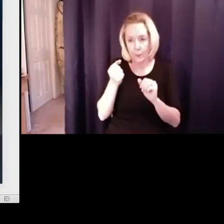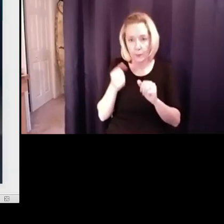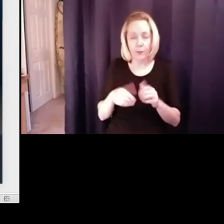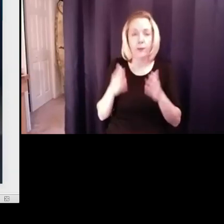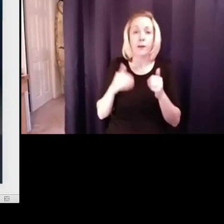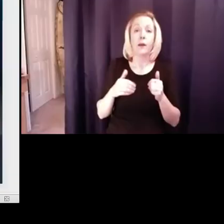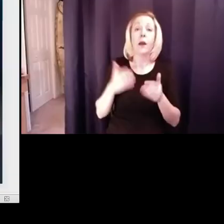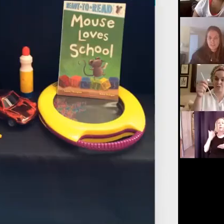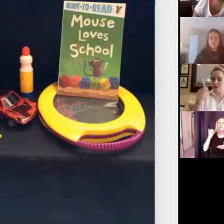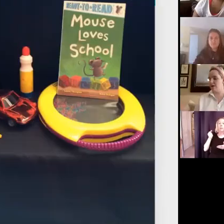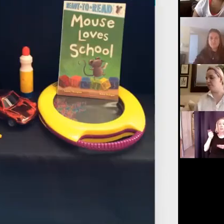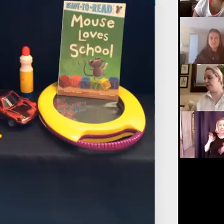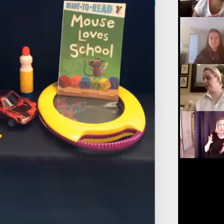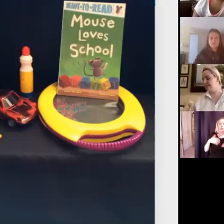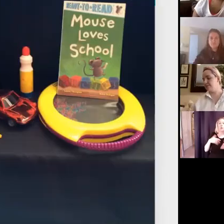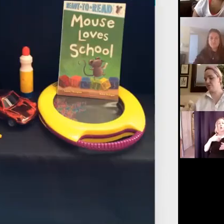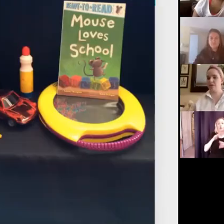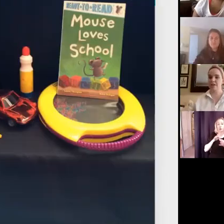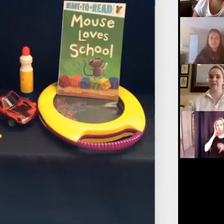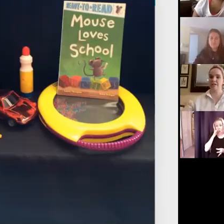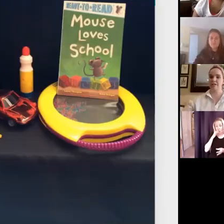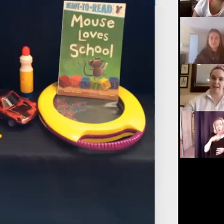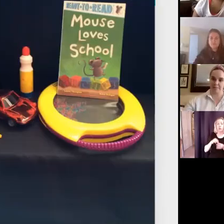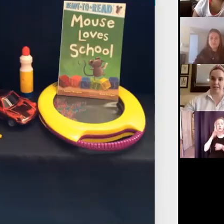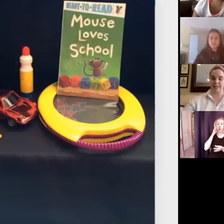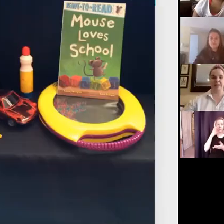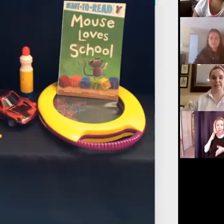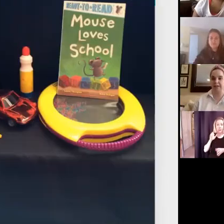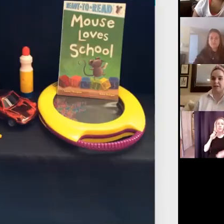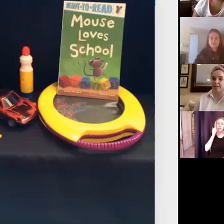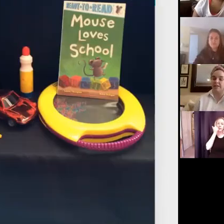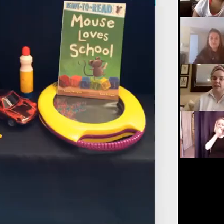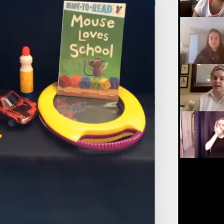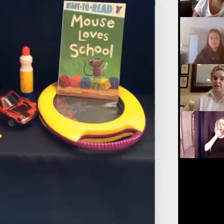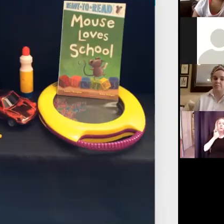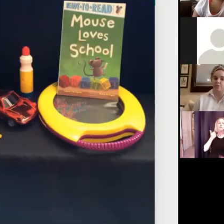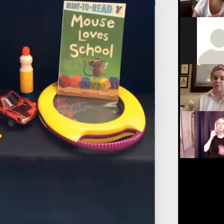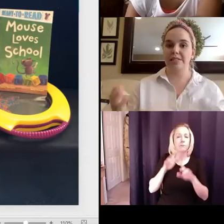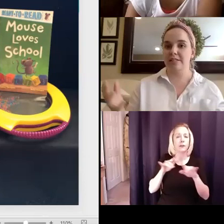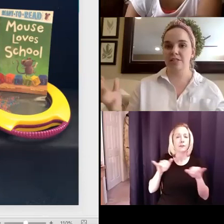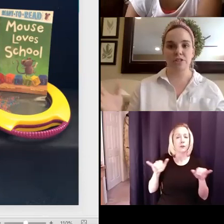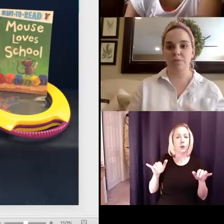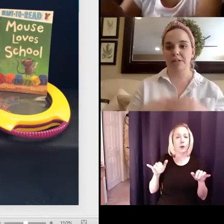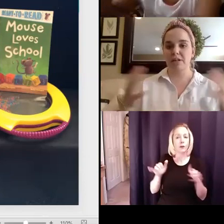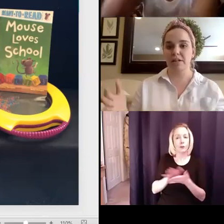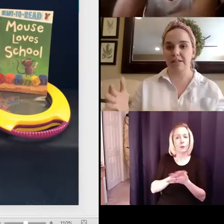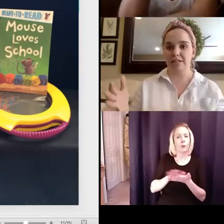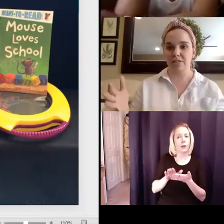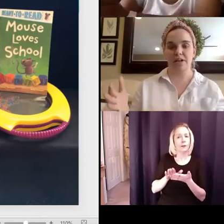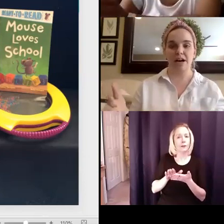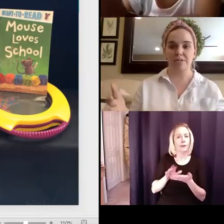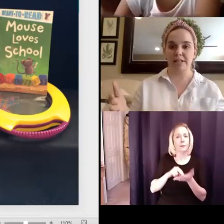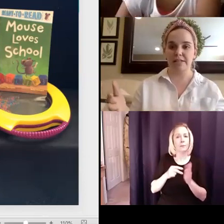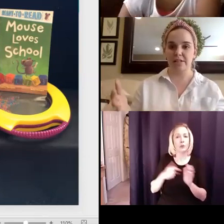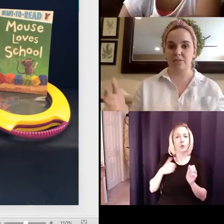he gets his milk, he wants a straw. When he gets the straw, he needs a napkin, etc. So a nice thing to do would be to collect the